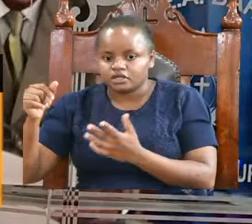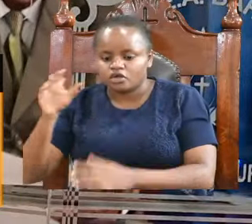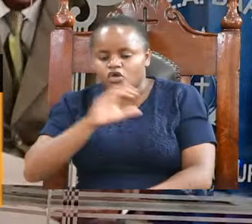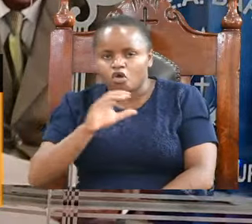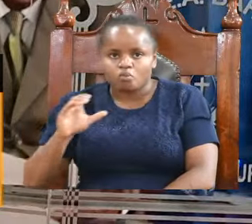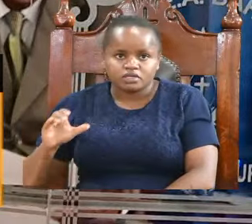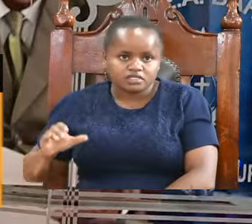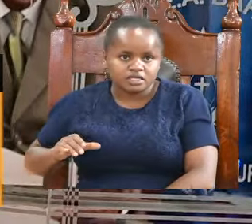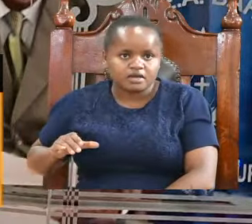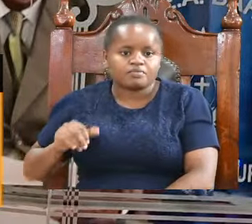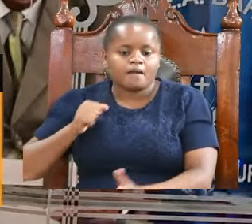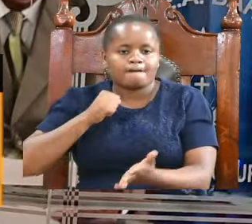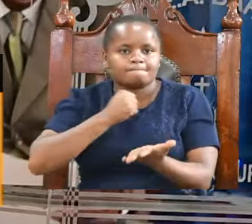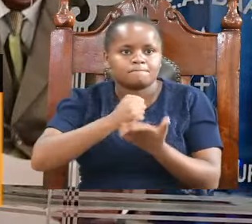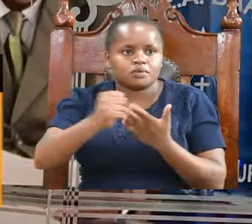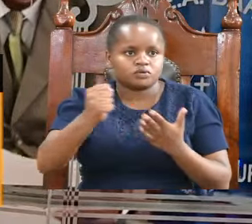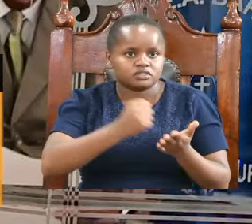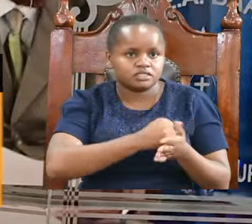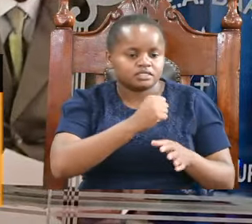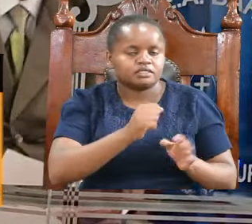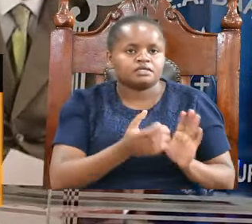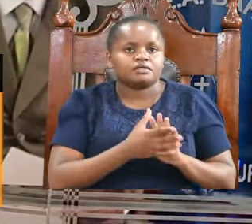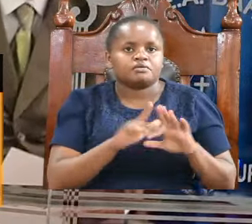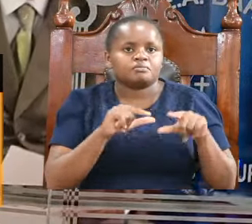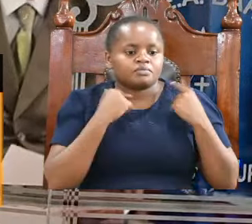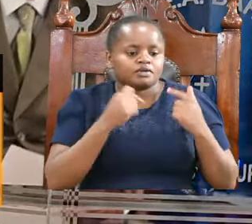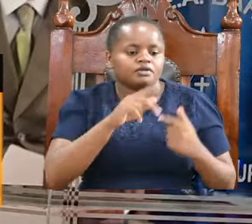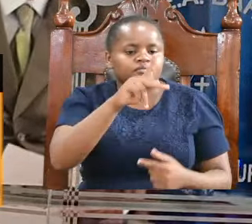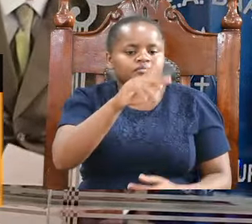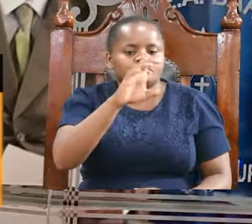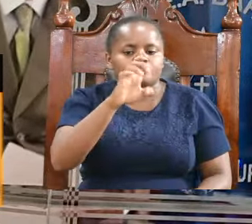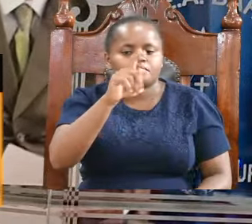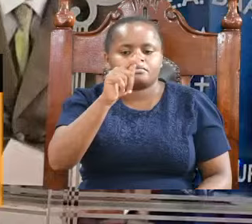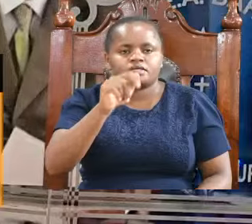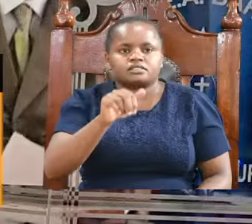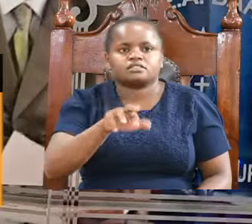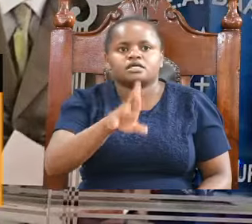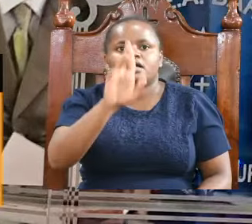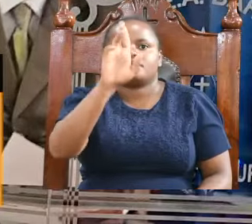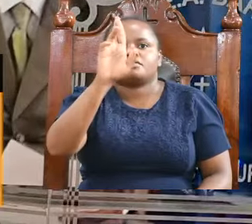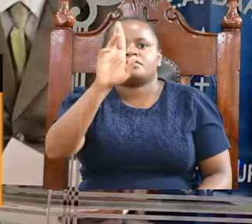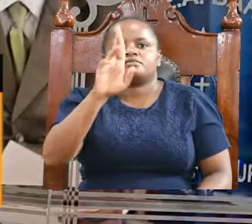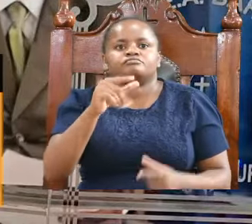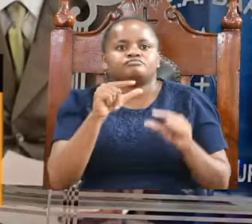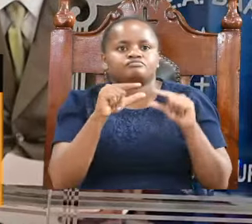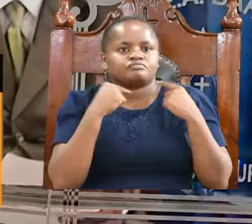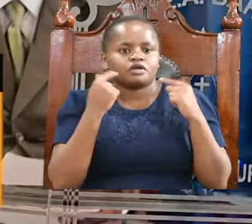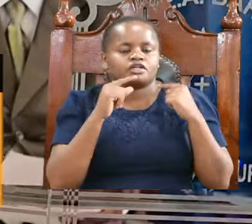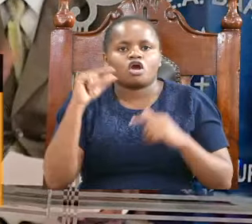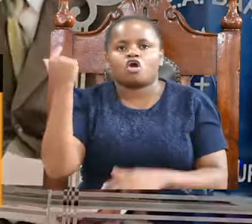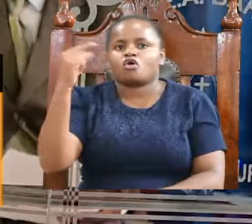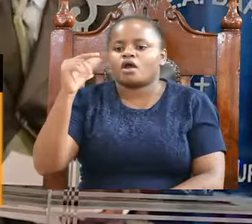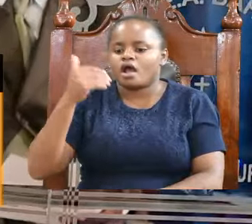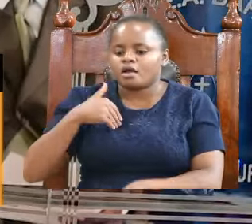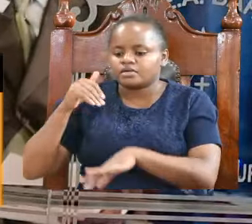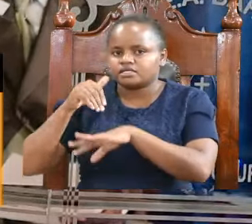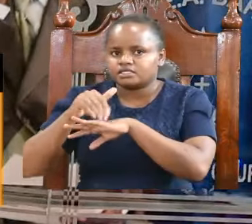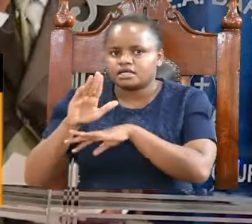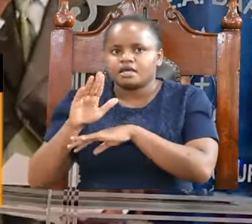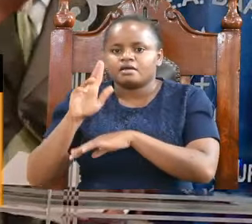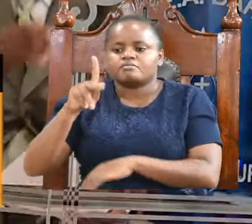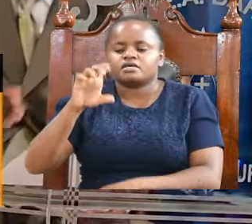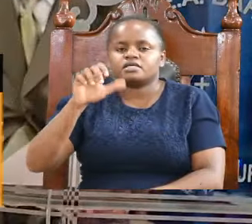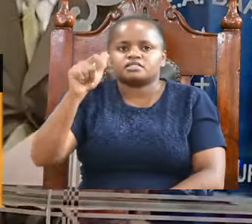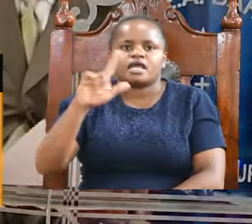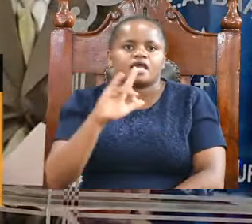on the posting of ministers that Reverend Peter Jeroge Kariuki, Minister of the Gospel, has been posted at PCA